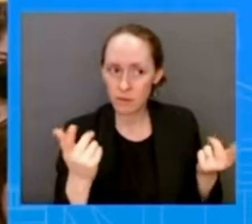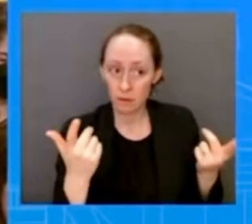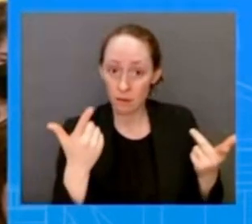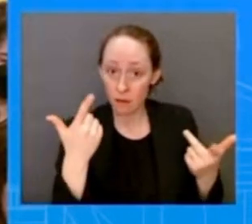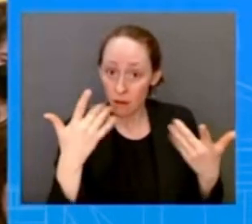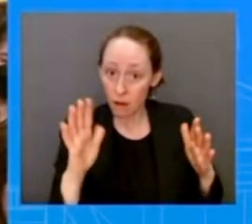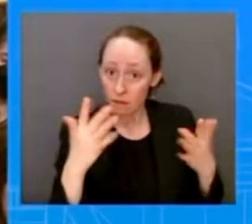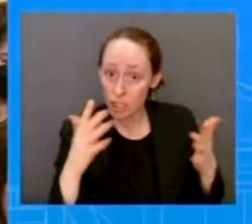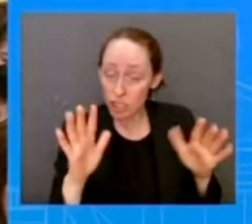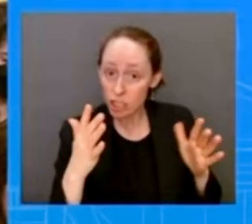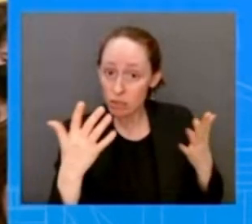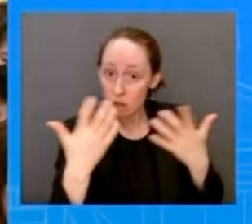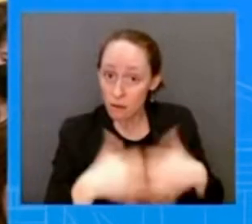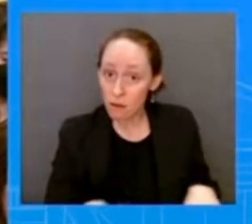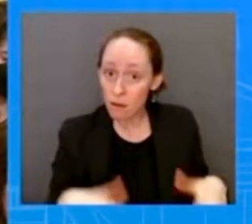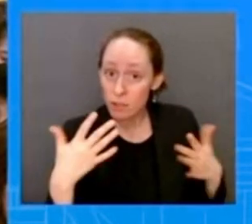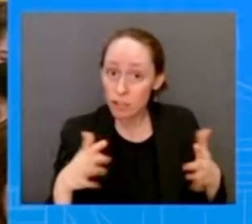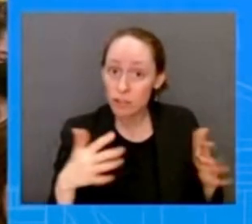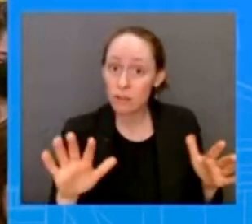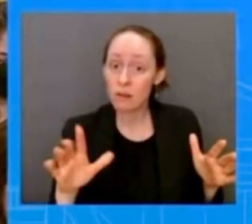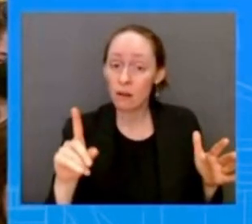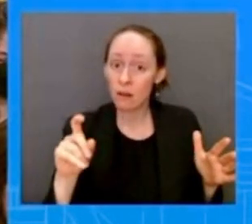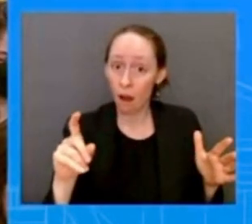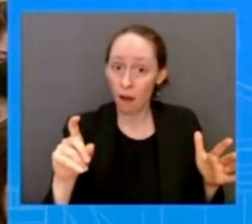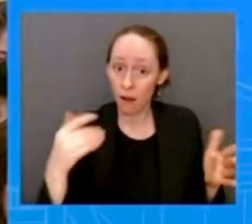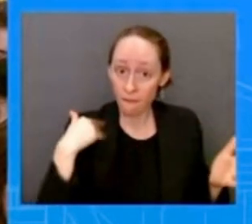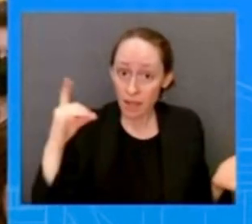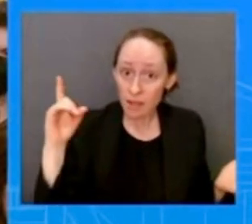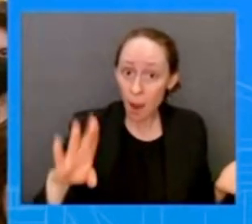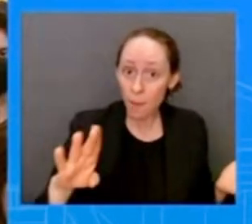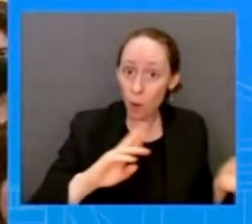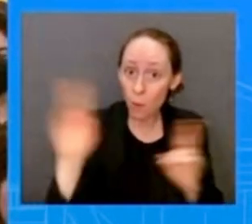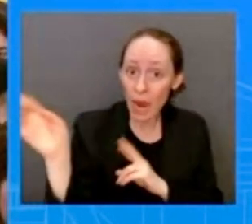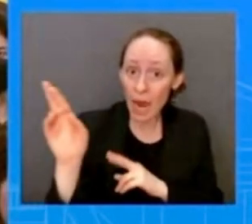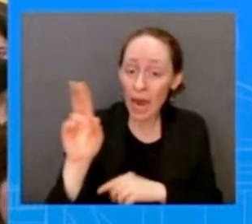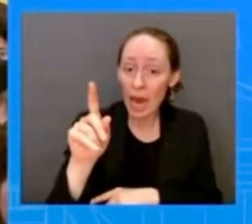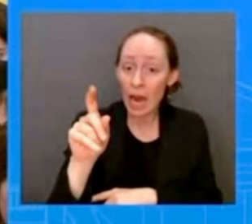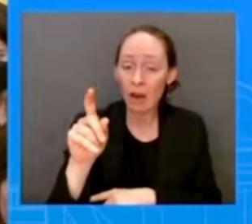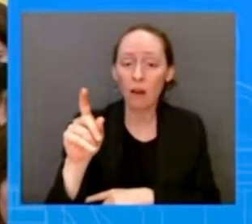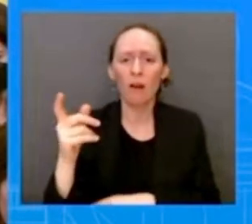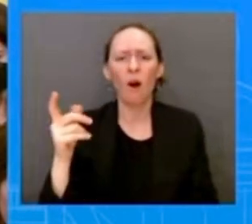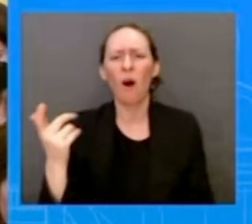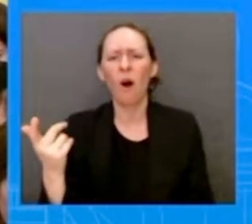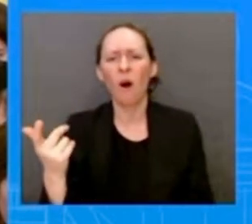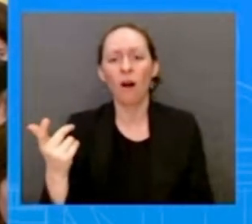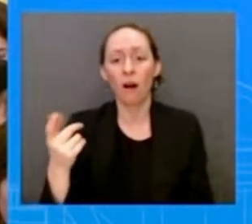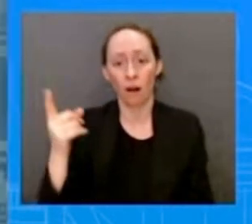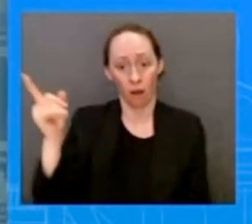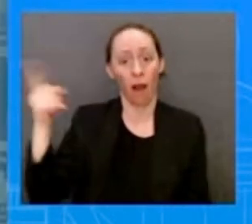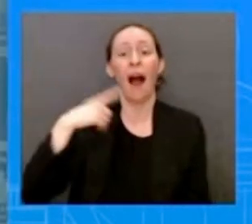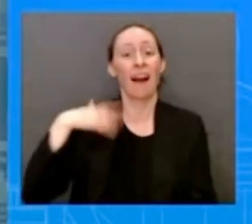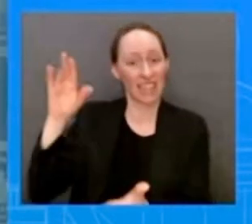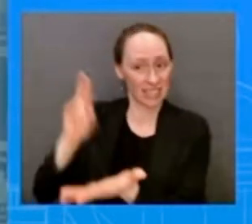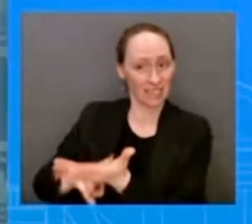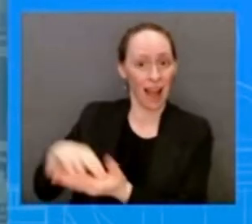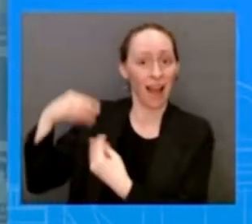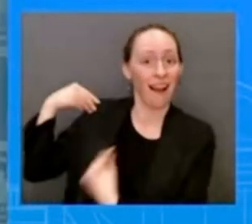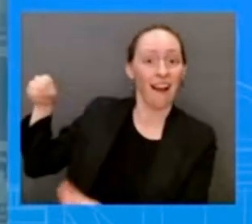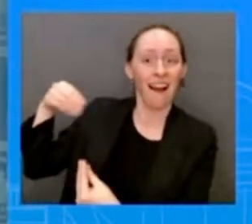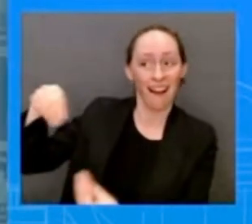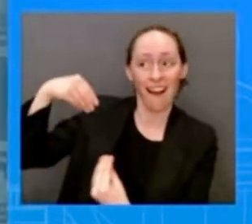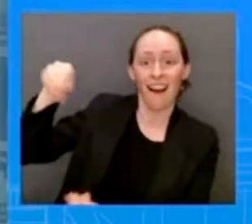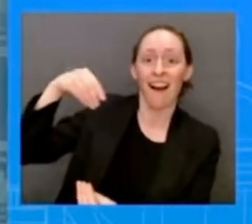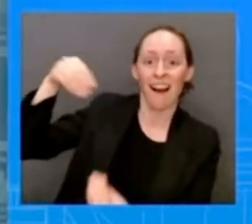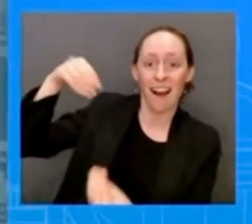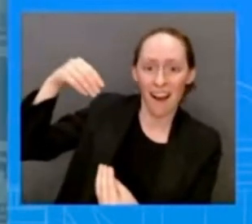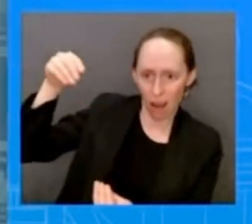throughout the country and he touts these executive orders? What is being done on that? Well, I want to take a step back for a